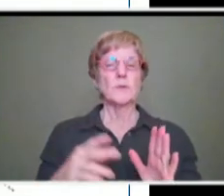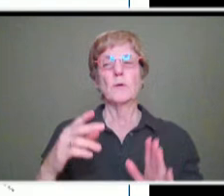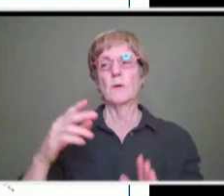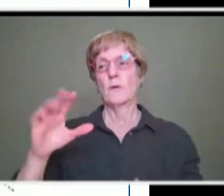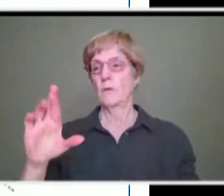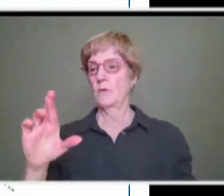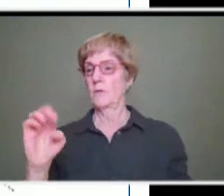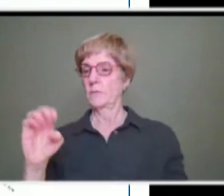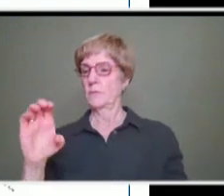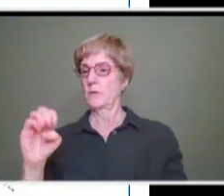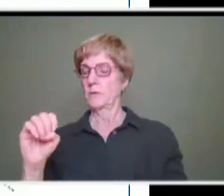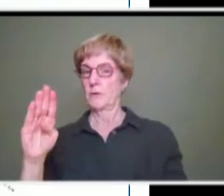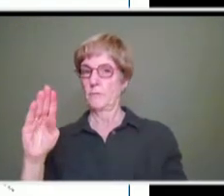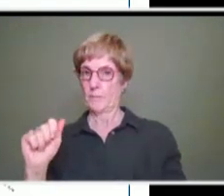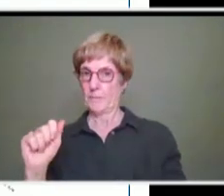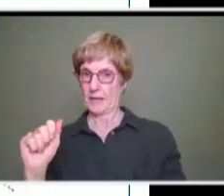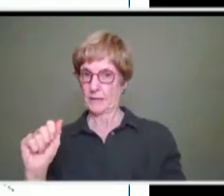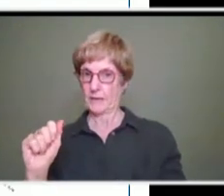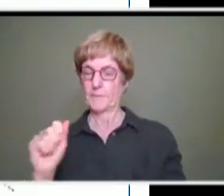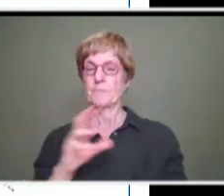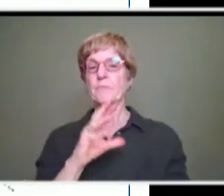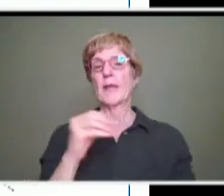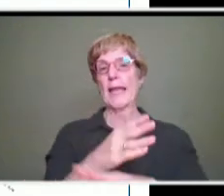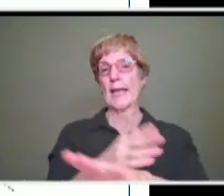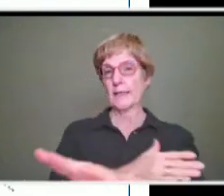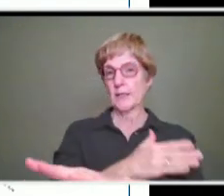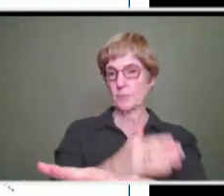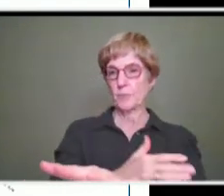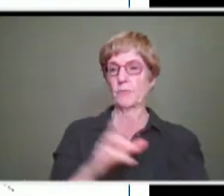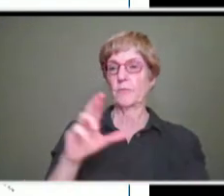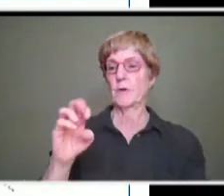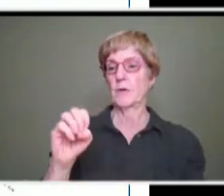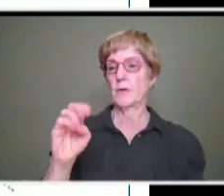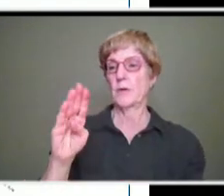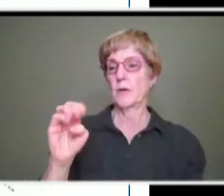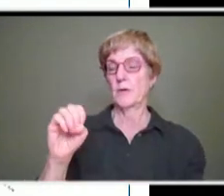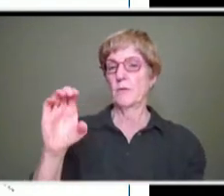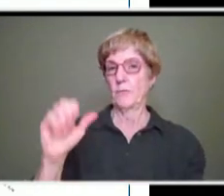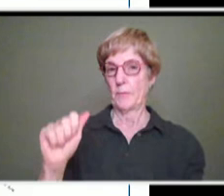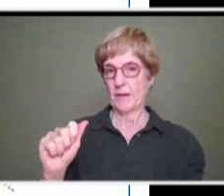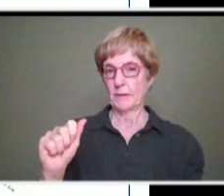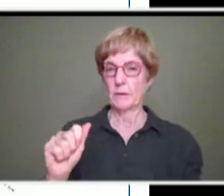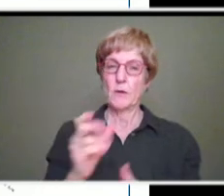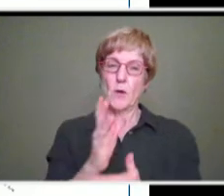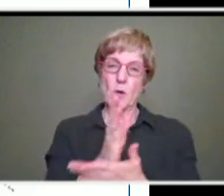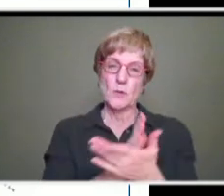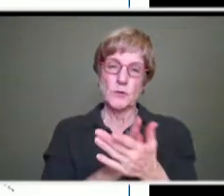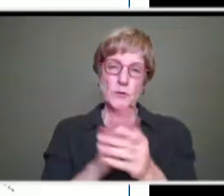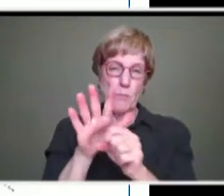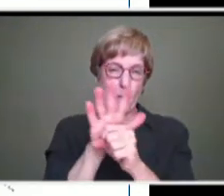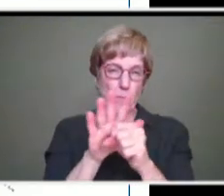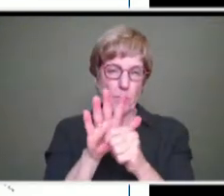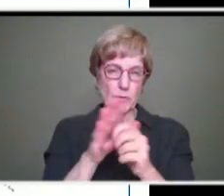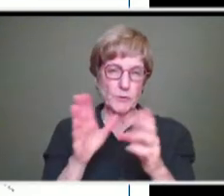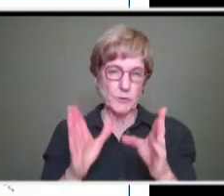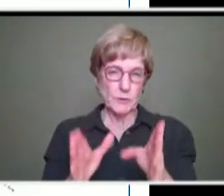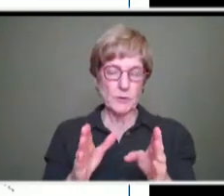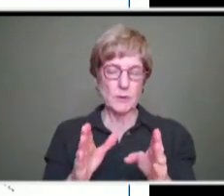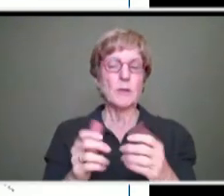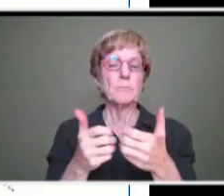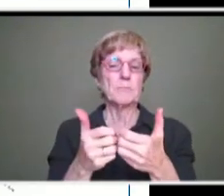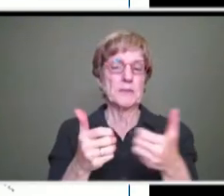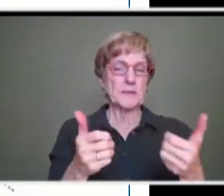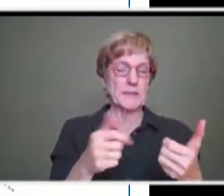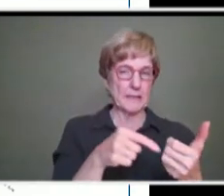we are providing access to Rebecca and improving Rebecca there is a small portion of the property here on Rebecca that is being set aside